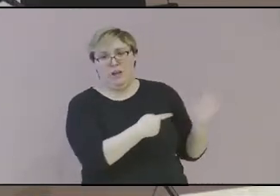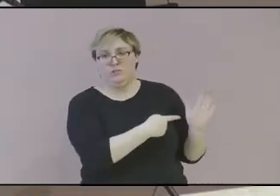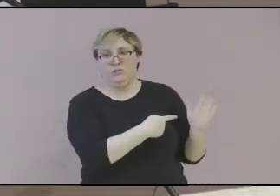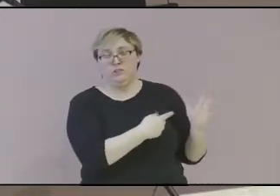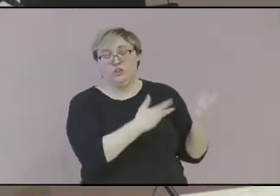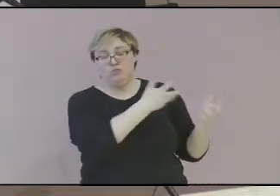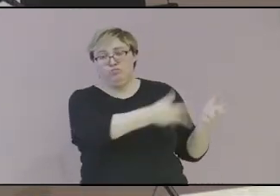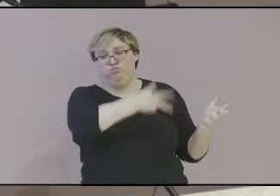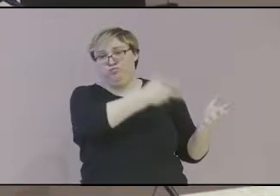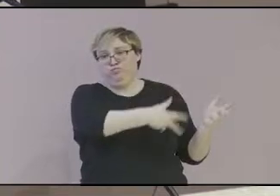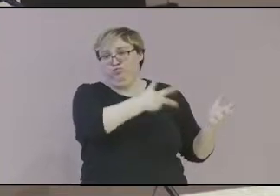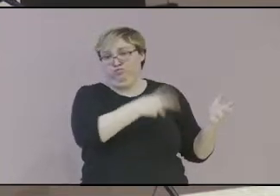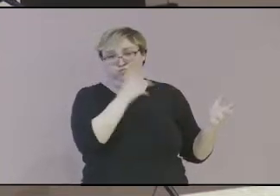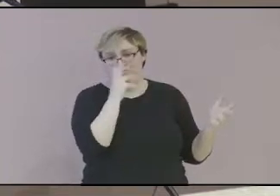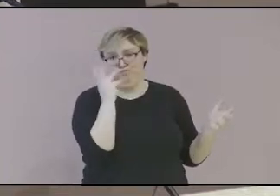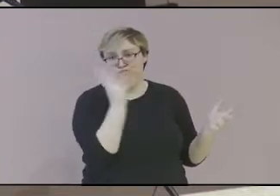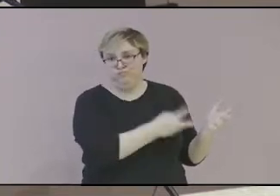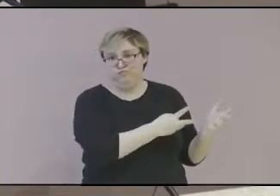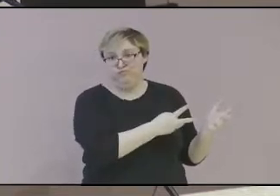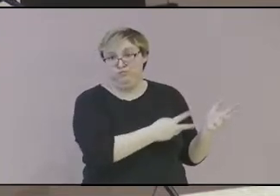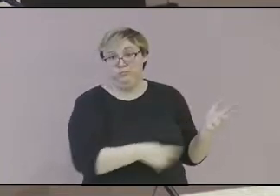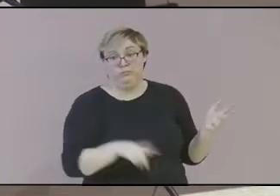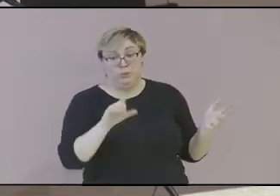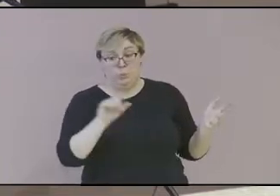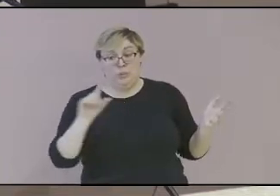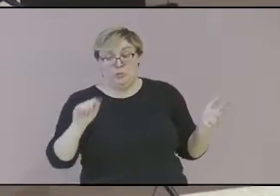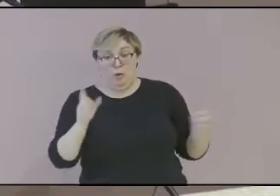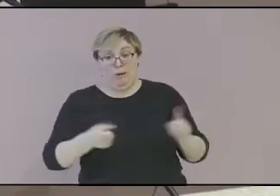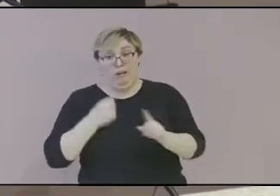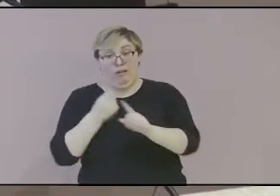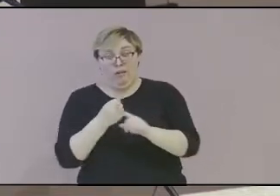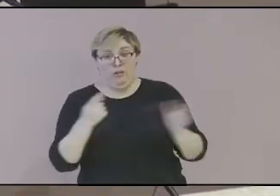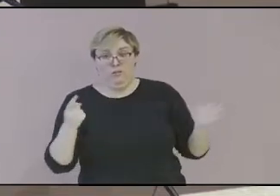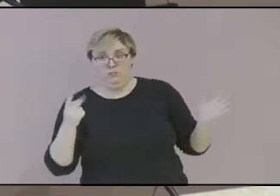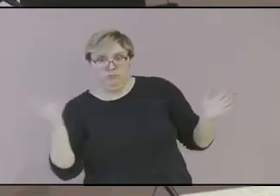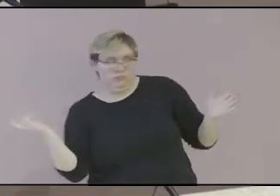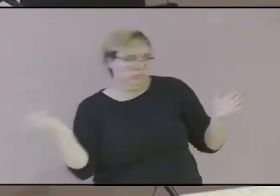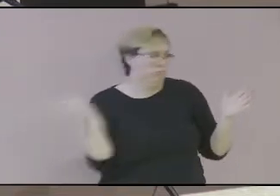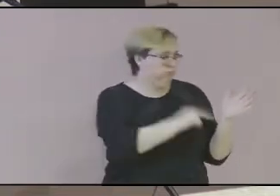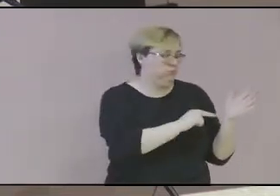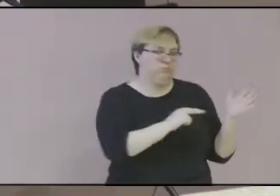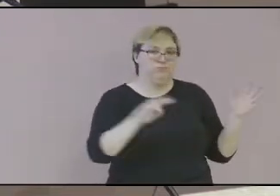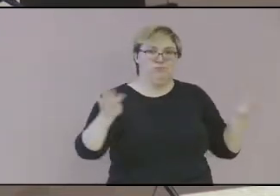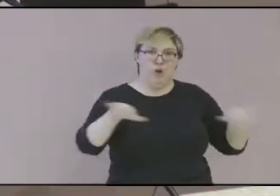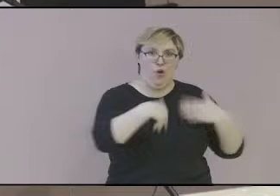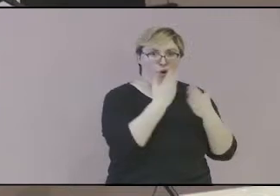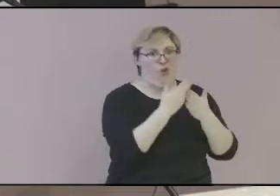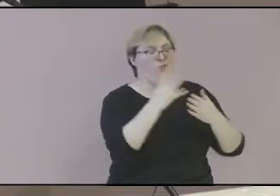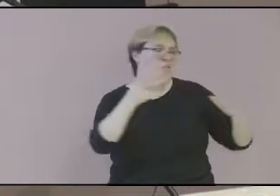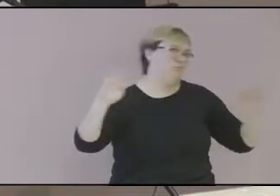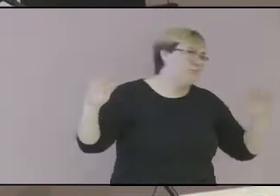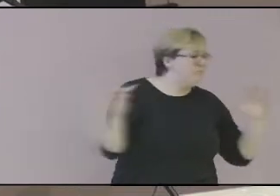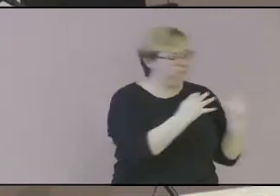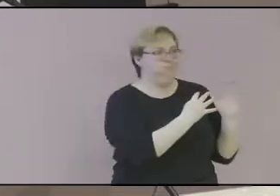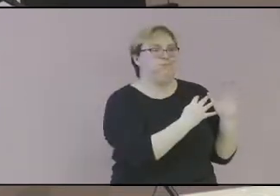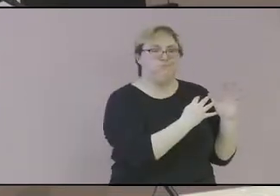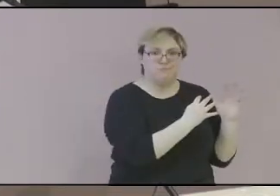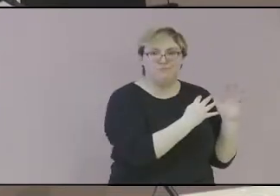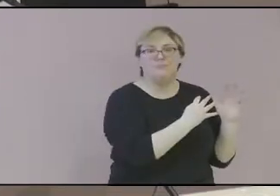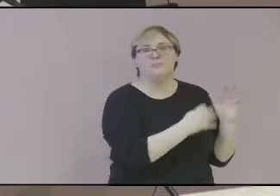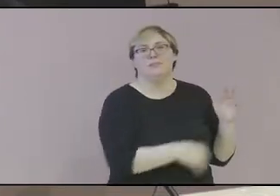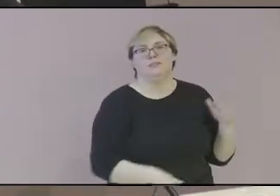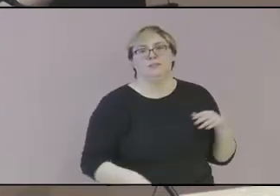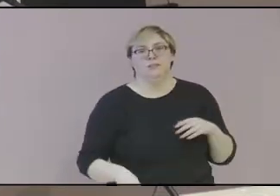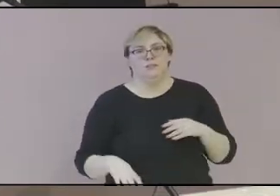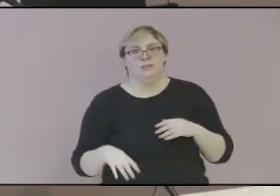5 years suddenly paid attention to them. They received enormous attention from the press, from bioethicists, from